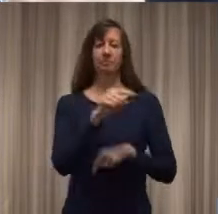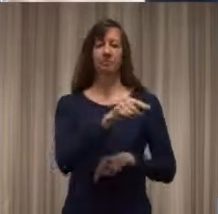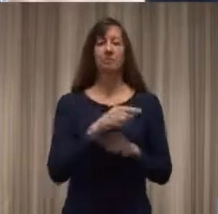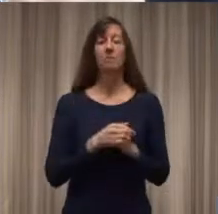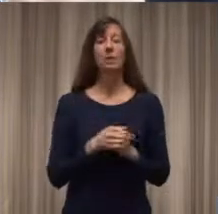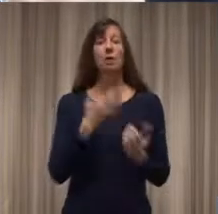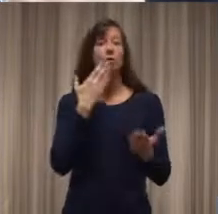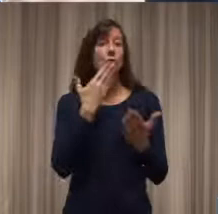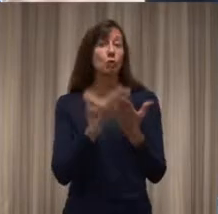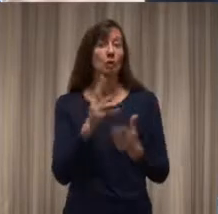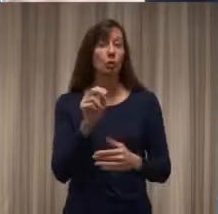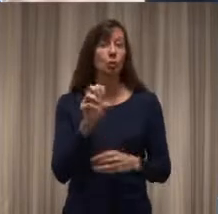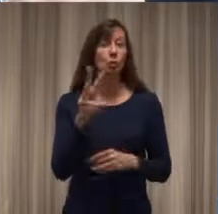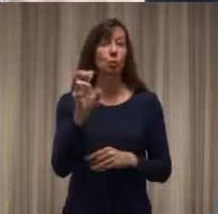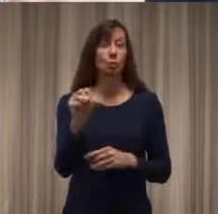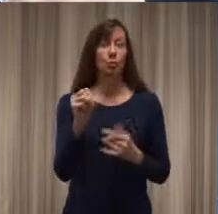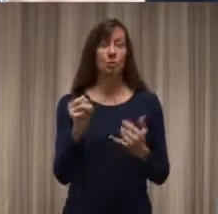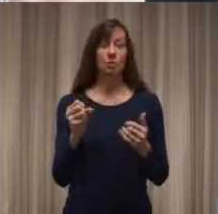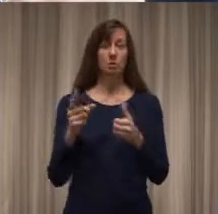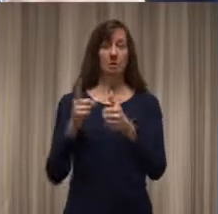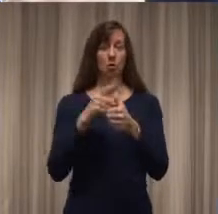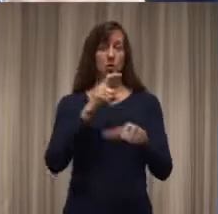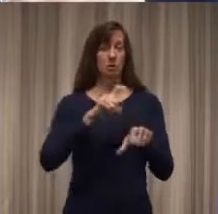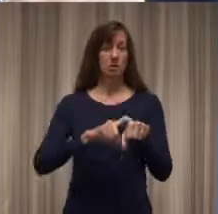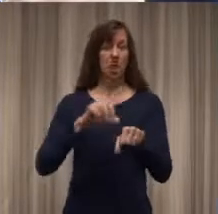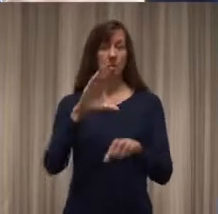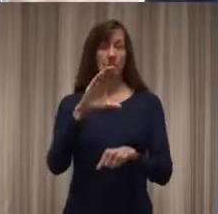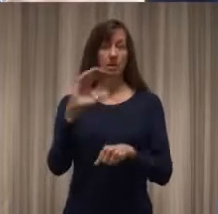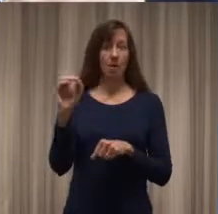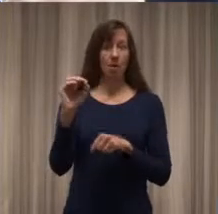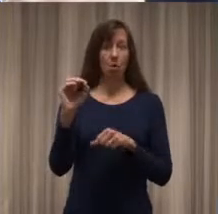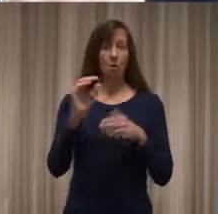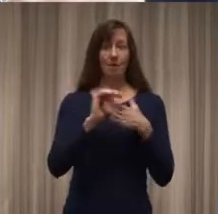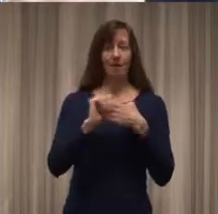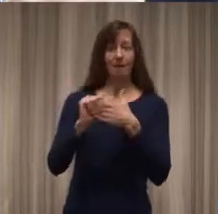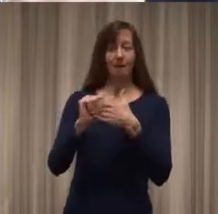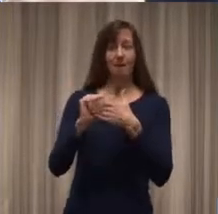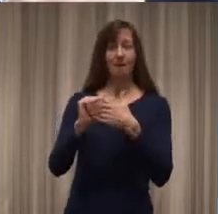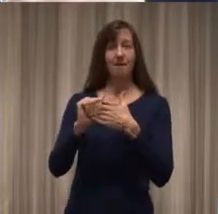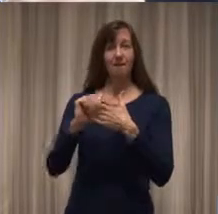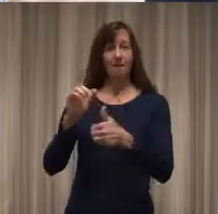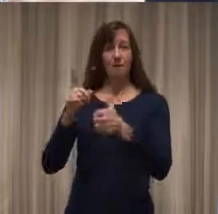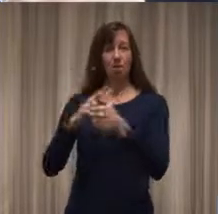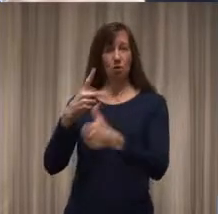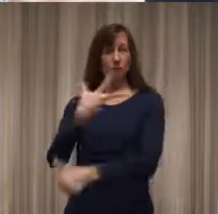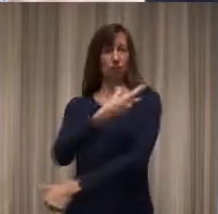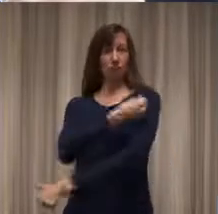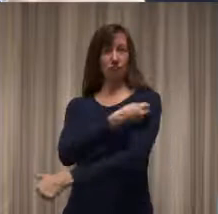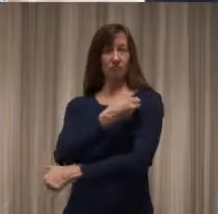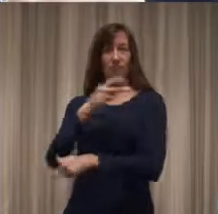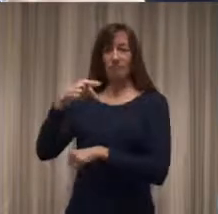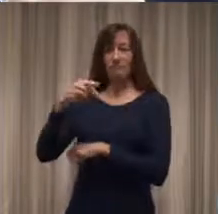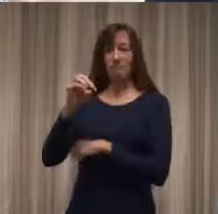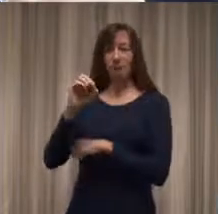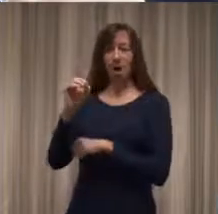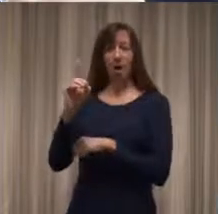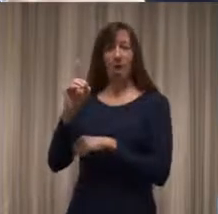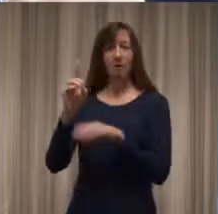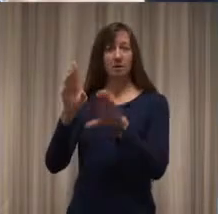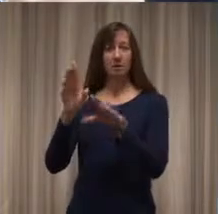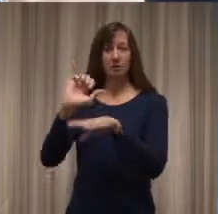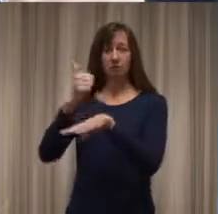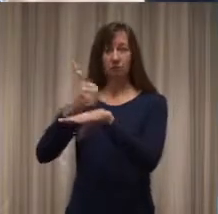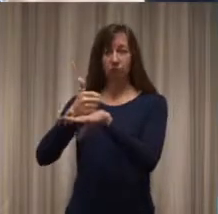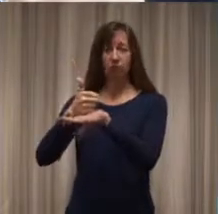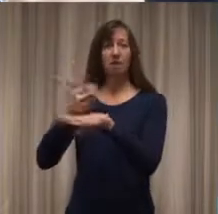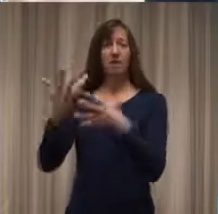our first county-led point of dispensing site open, our first pod site at Kingston High School. I was there yesterday, there this morning, checking in.